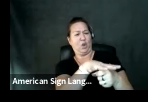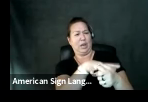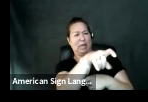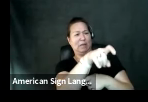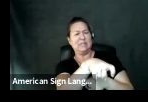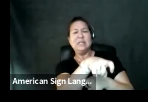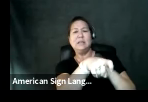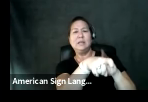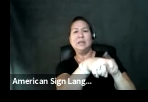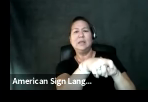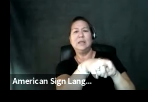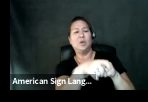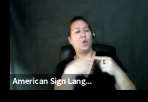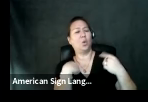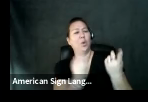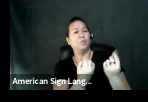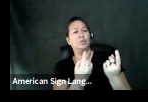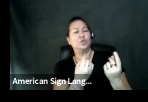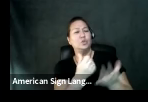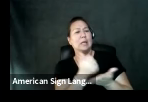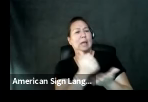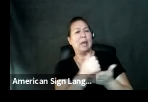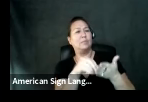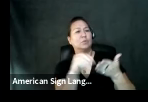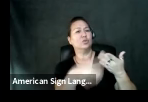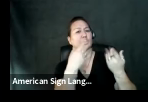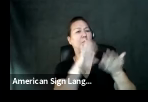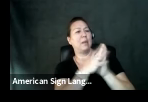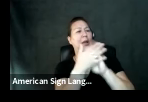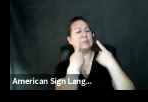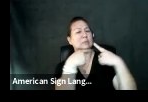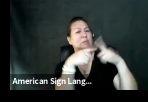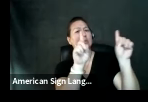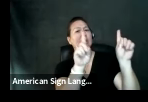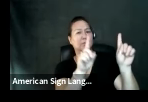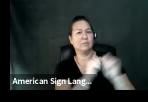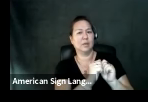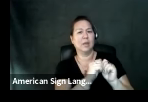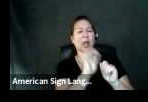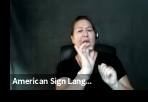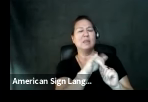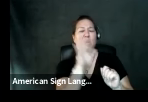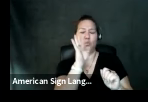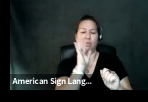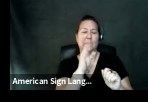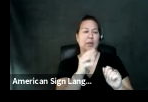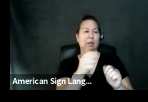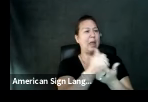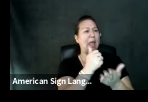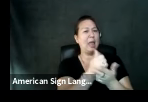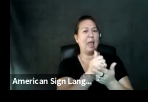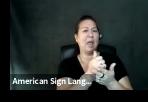gap with an IEP goal in order to address and get that student kind of filling that gap and getting them closer to their